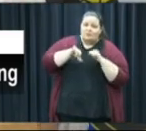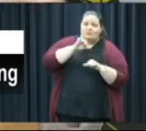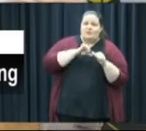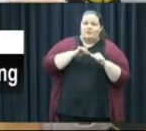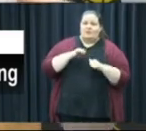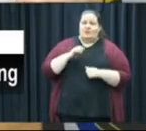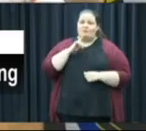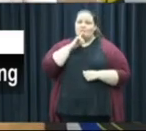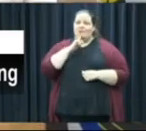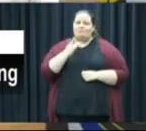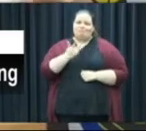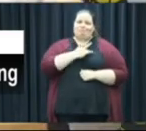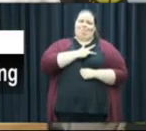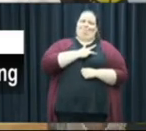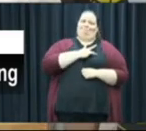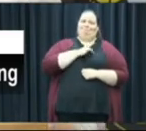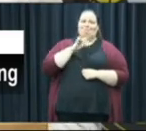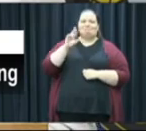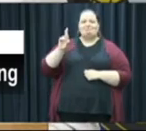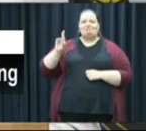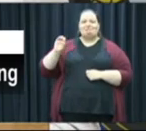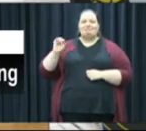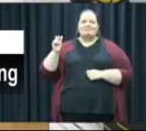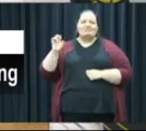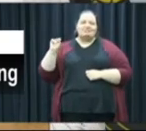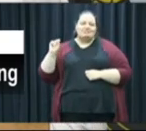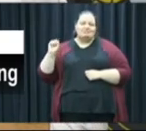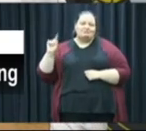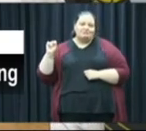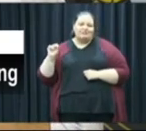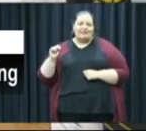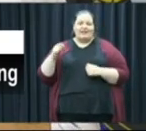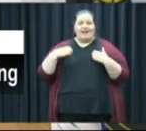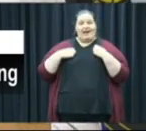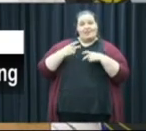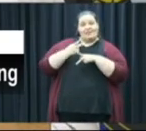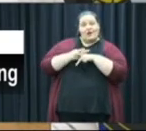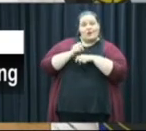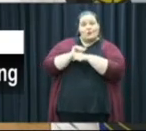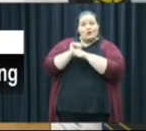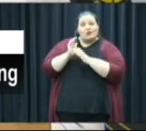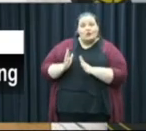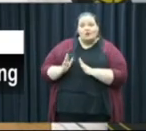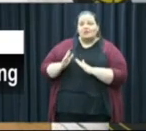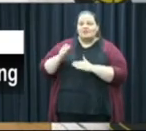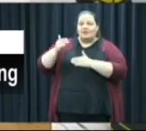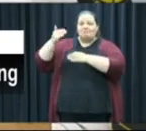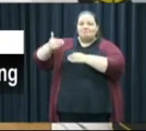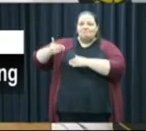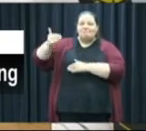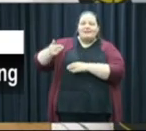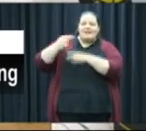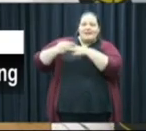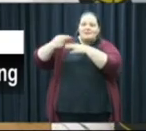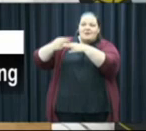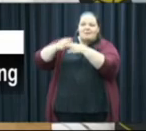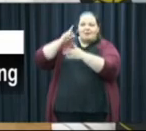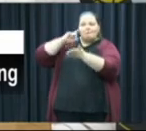a list of signs all along Regent Street with names of healthcare workers on the front lines that were being acknowledged.